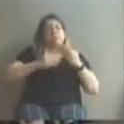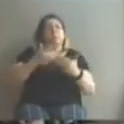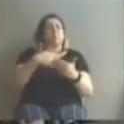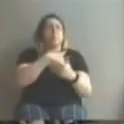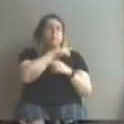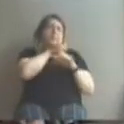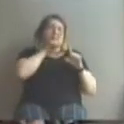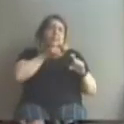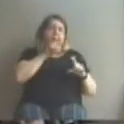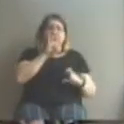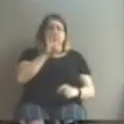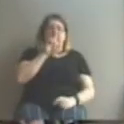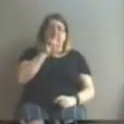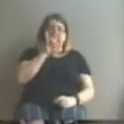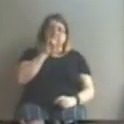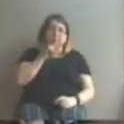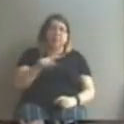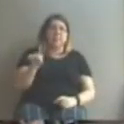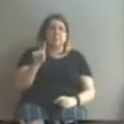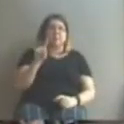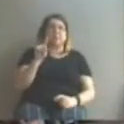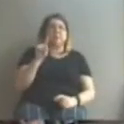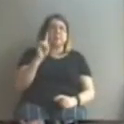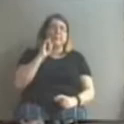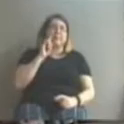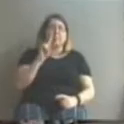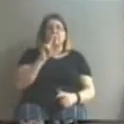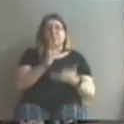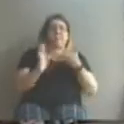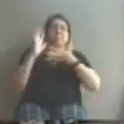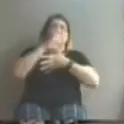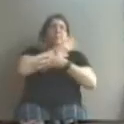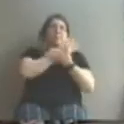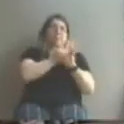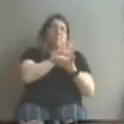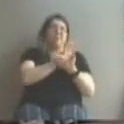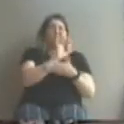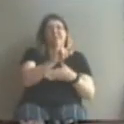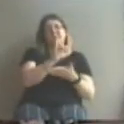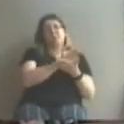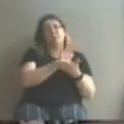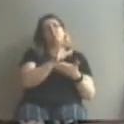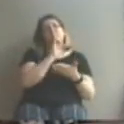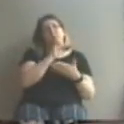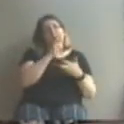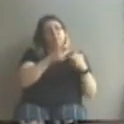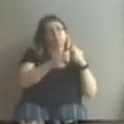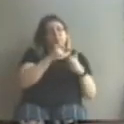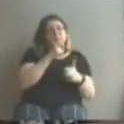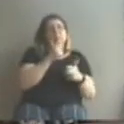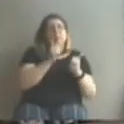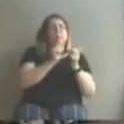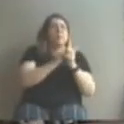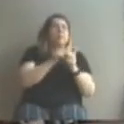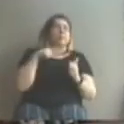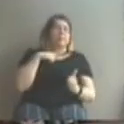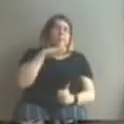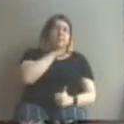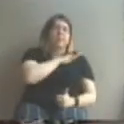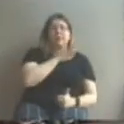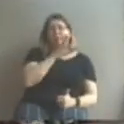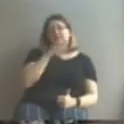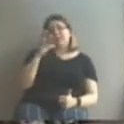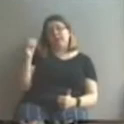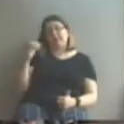the Blitz crews in our priority schools, because many times those are the schools that have trouble with staffing and also